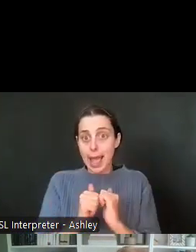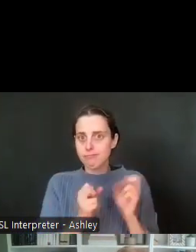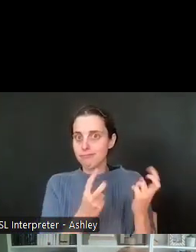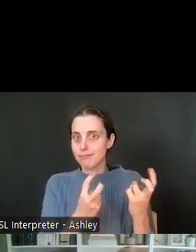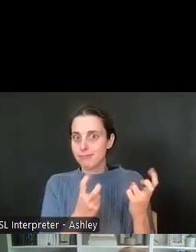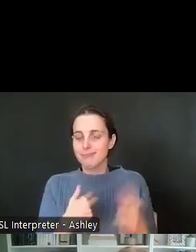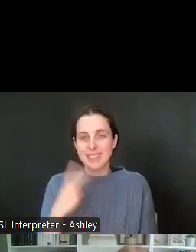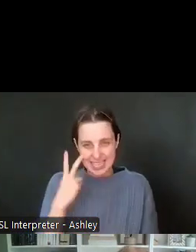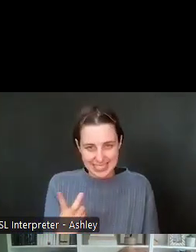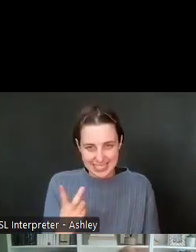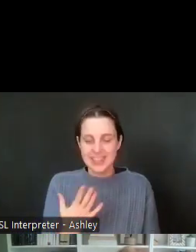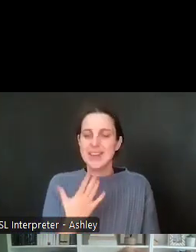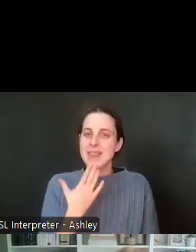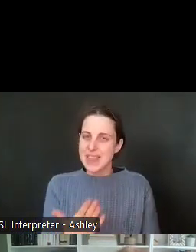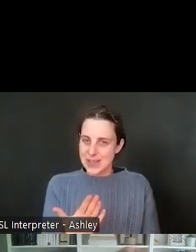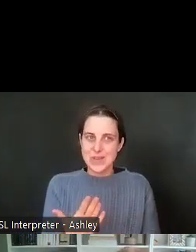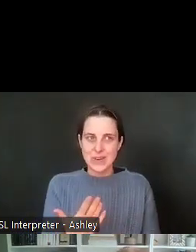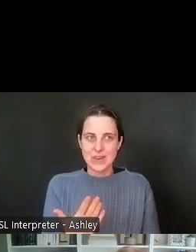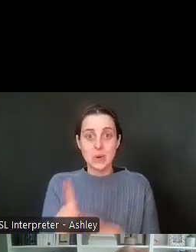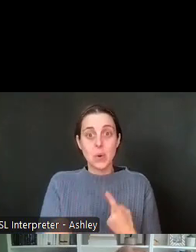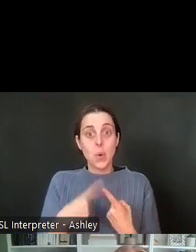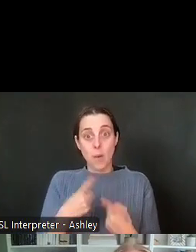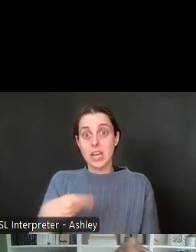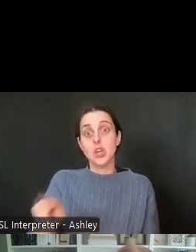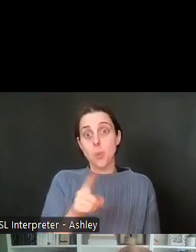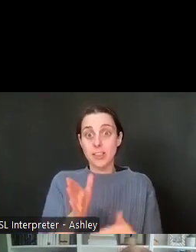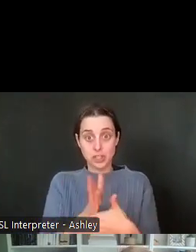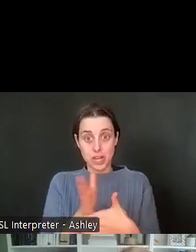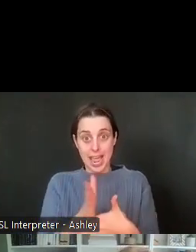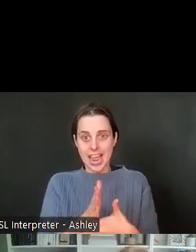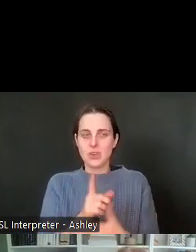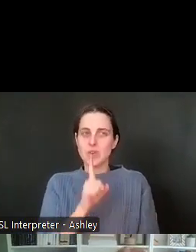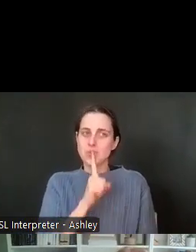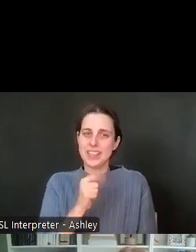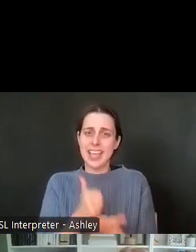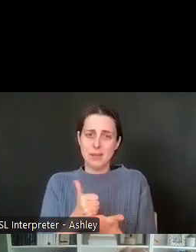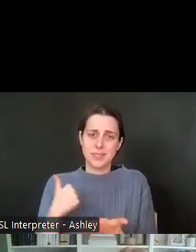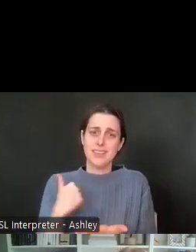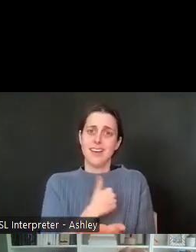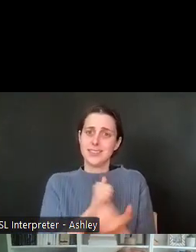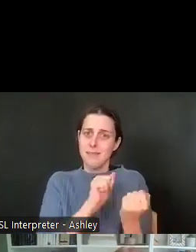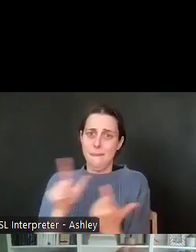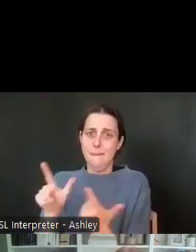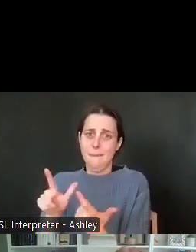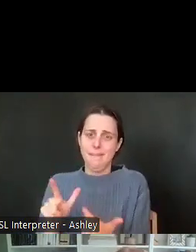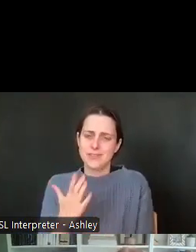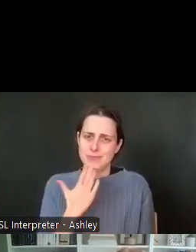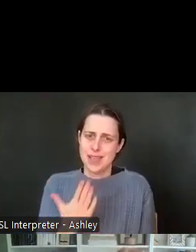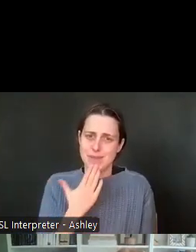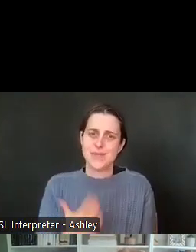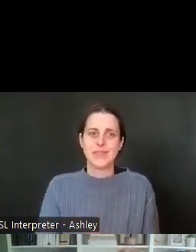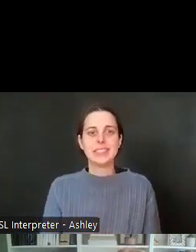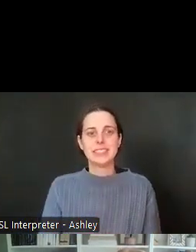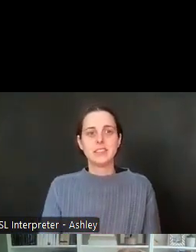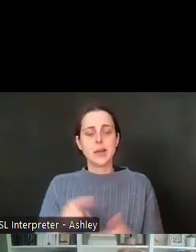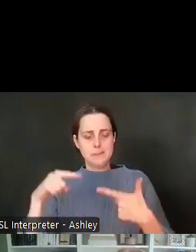anytime we have that kind of sharing, it just makes all of us better. And so if we think about what gets